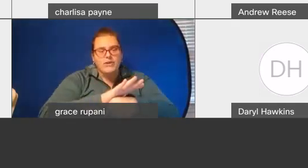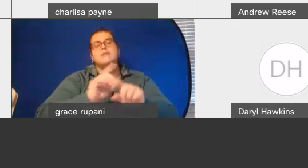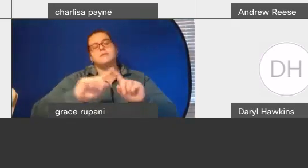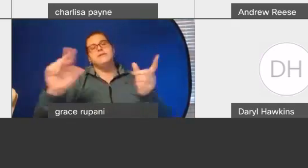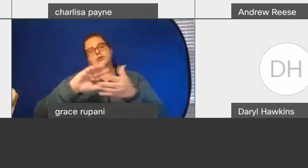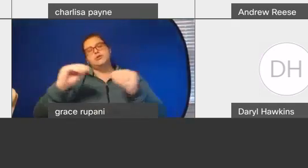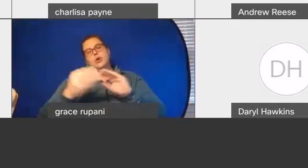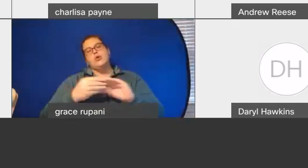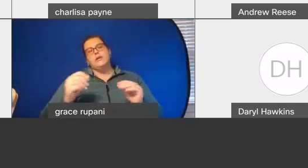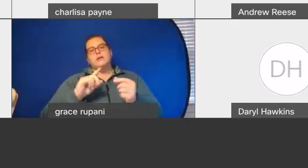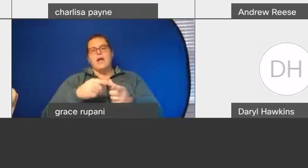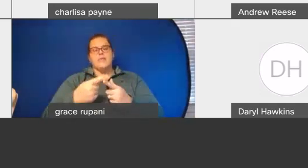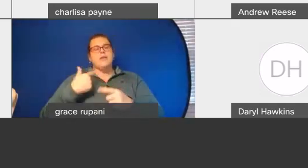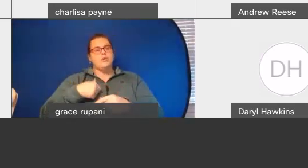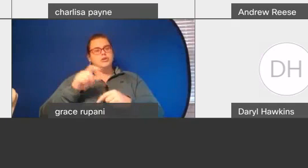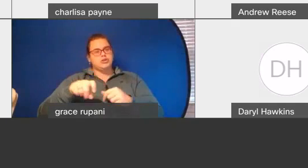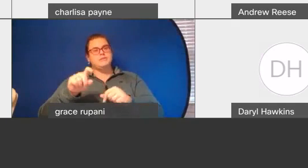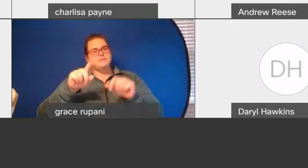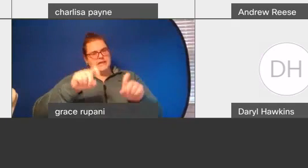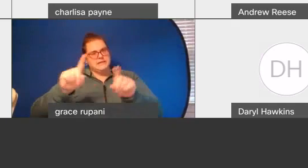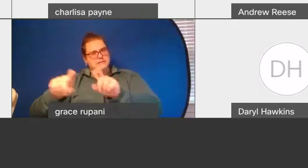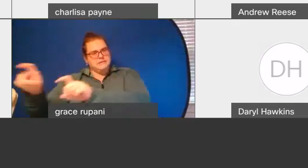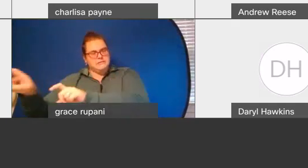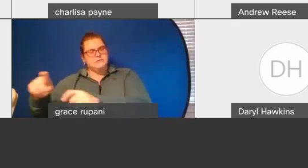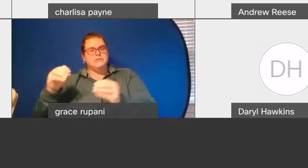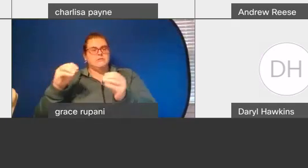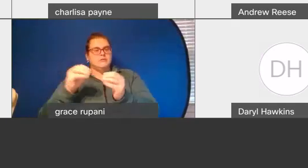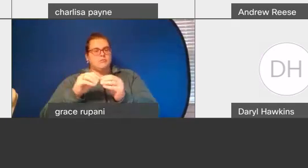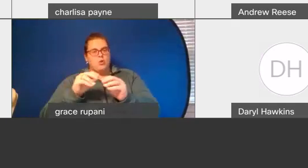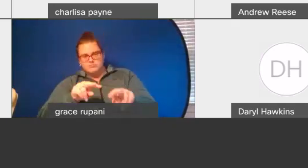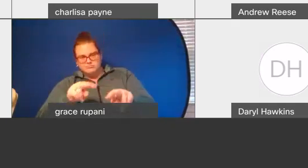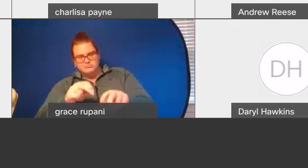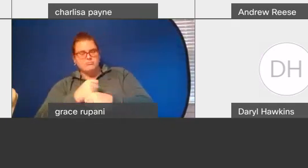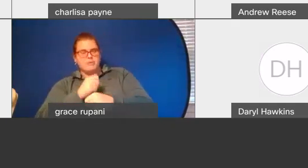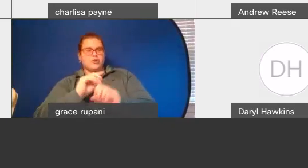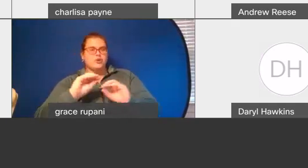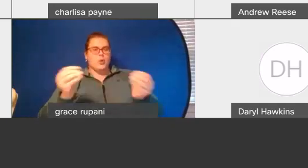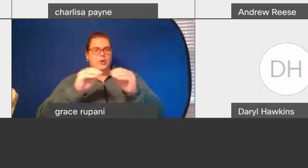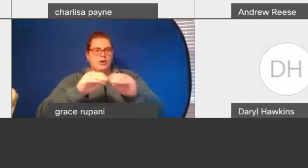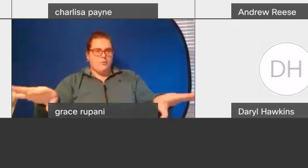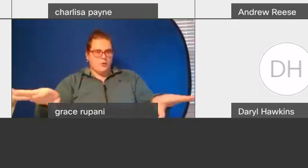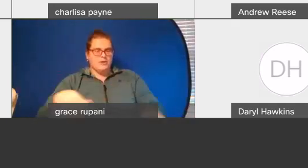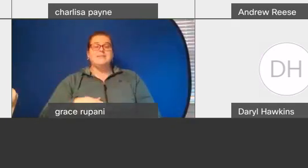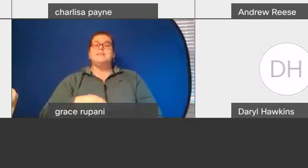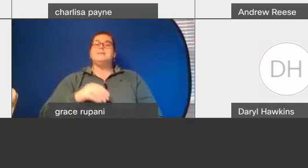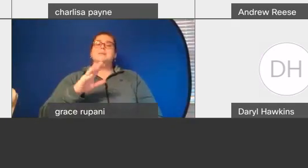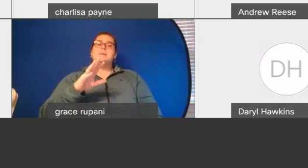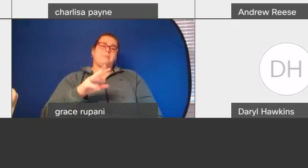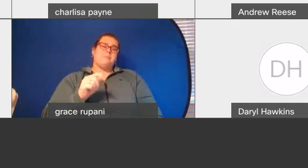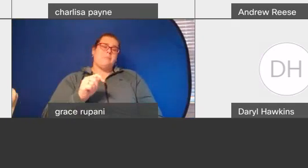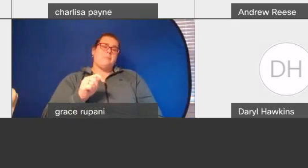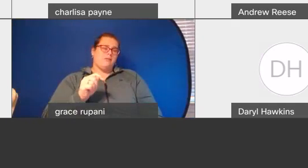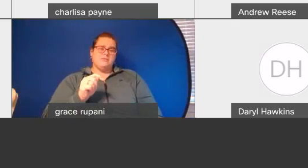place, an individual is positive, then there would be recommendations potentially in testing those that